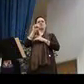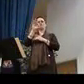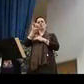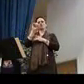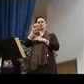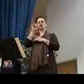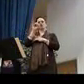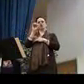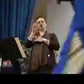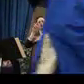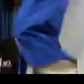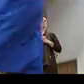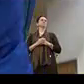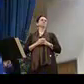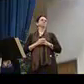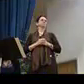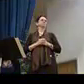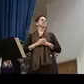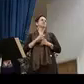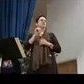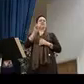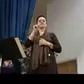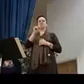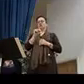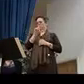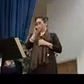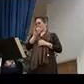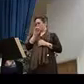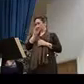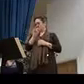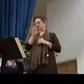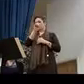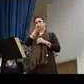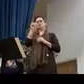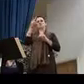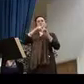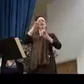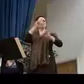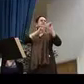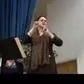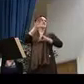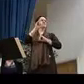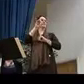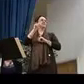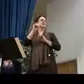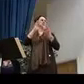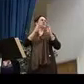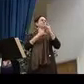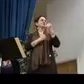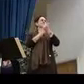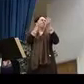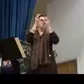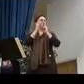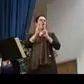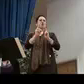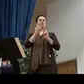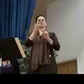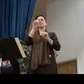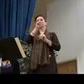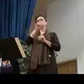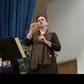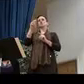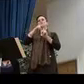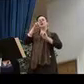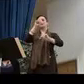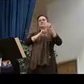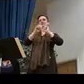Scott A. Martinez, Associate of Applied Science, CIT Network Support Honors, Associate of Applied Science, CIT Microcomputer